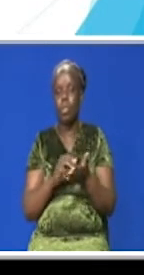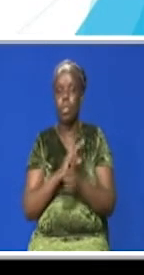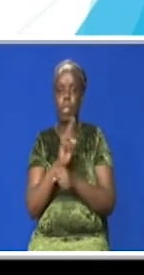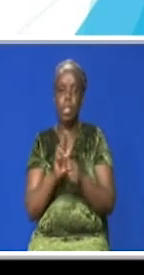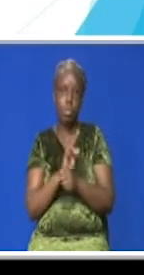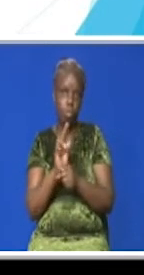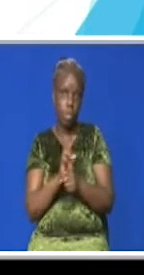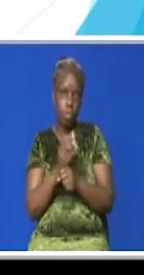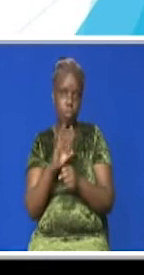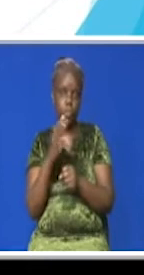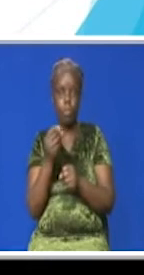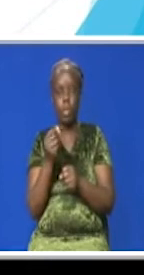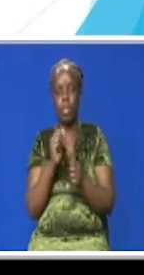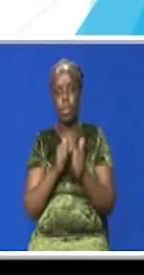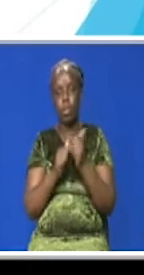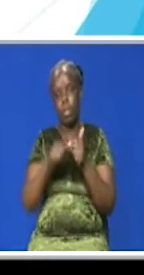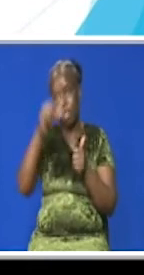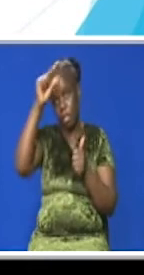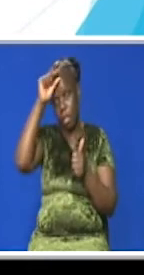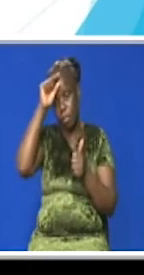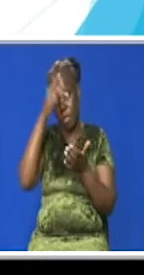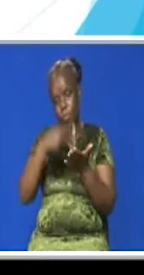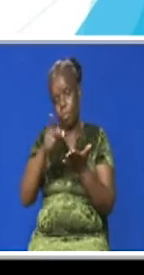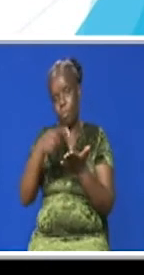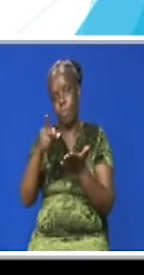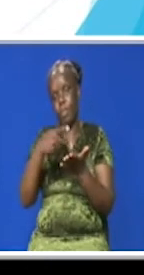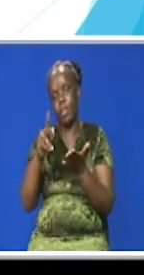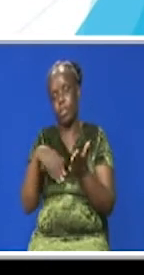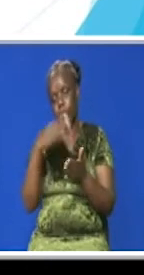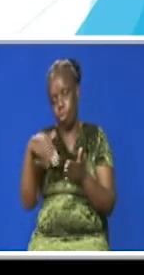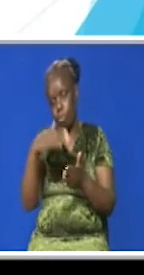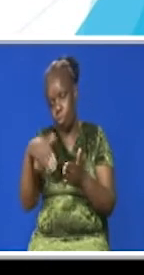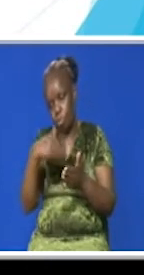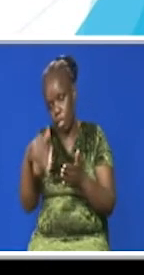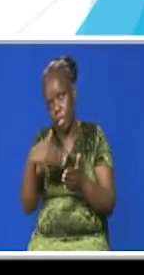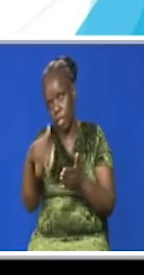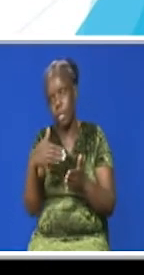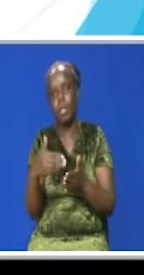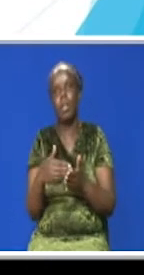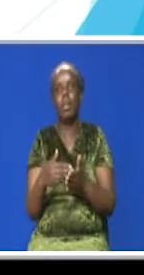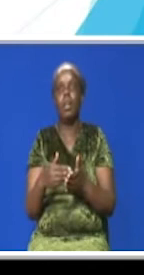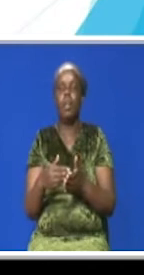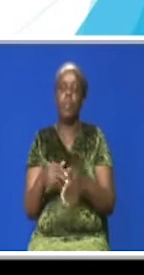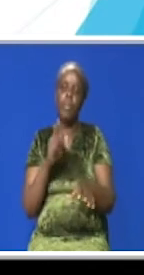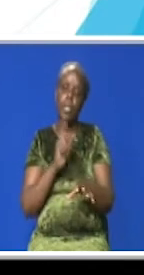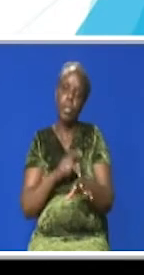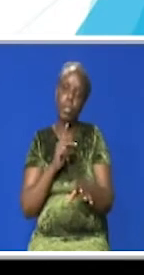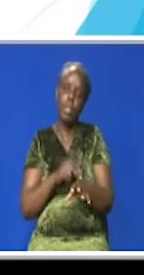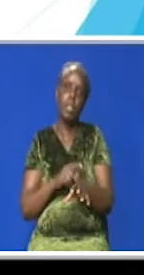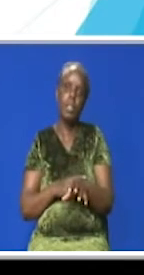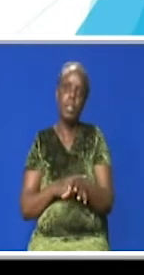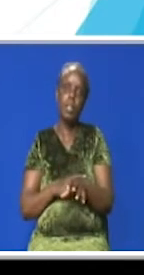expenses which the government pays on a regular basis form what